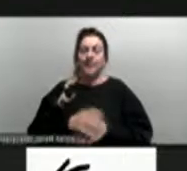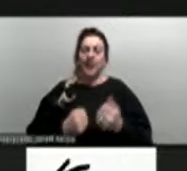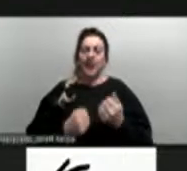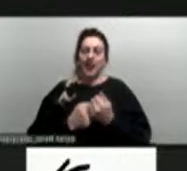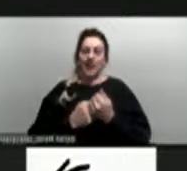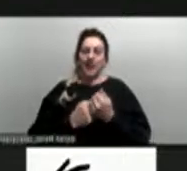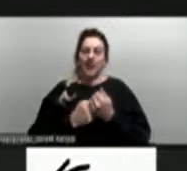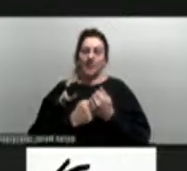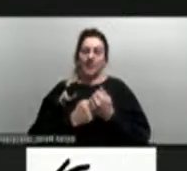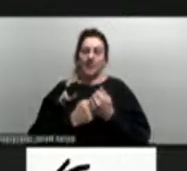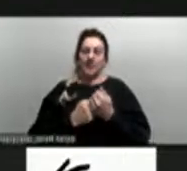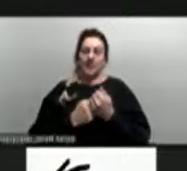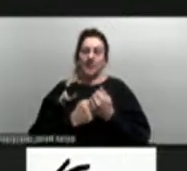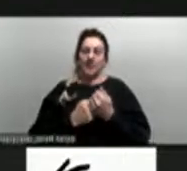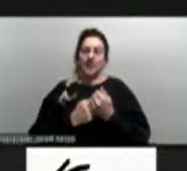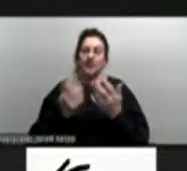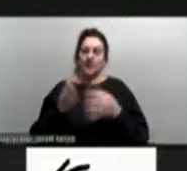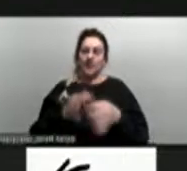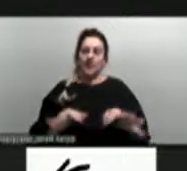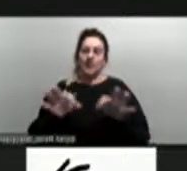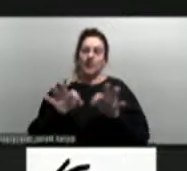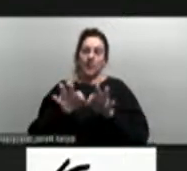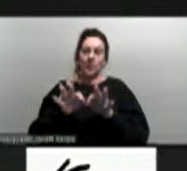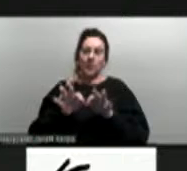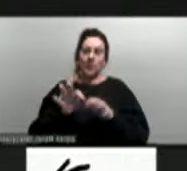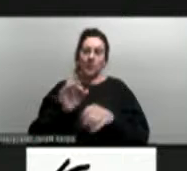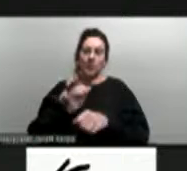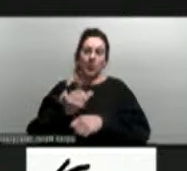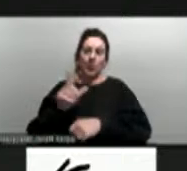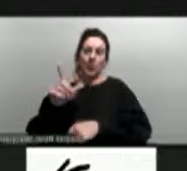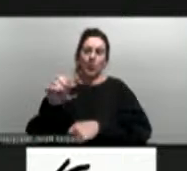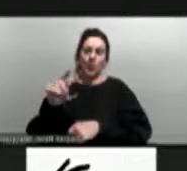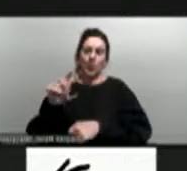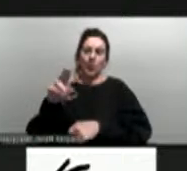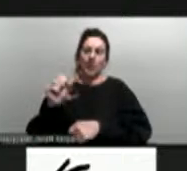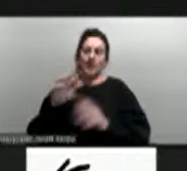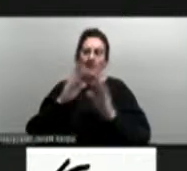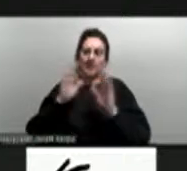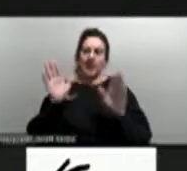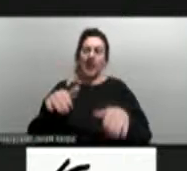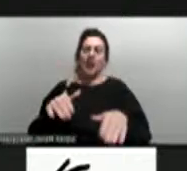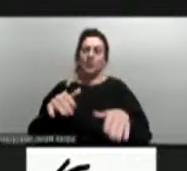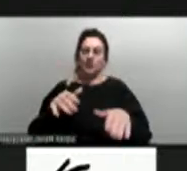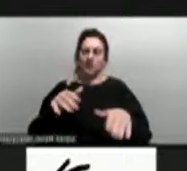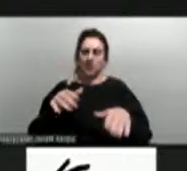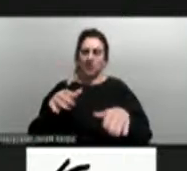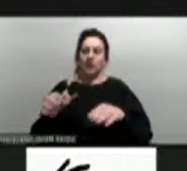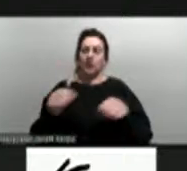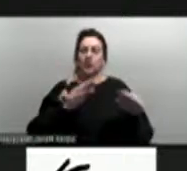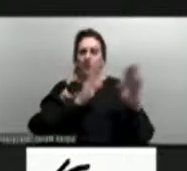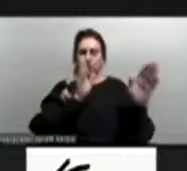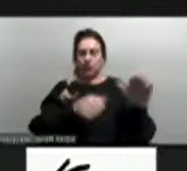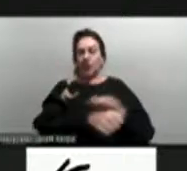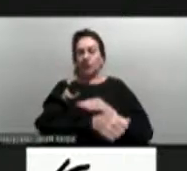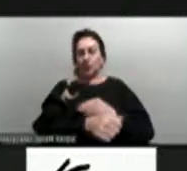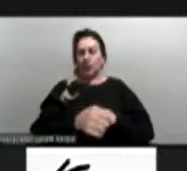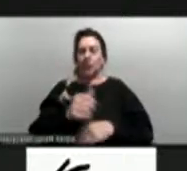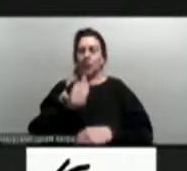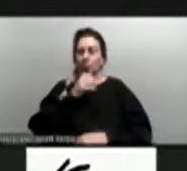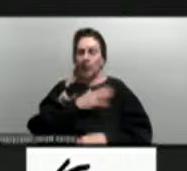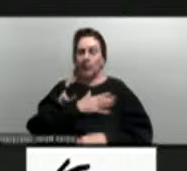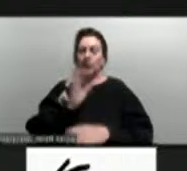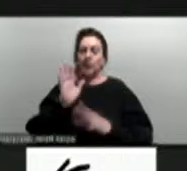of the importance of the work conducted by the Lotus House Women's Shelter in addressing the needs of homeless women and children, particularly its